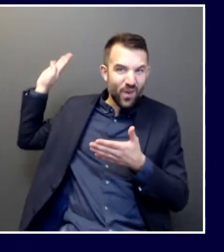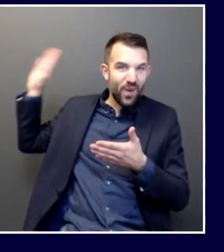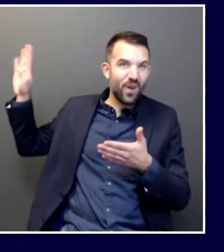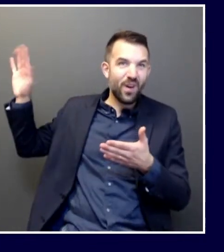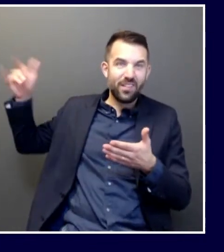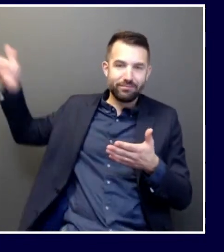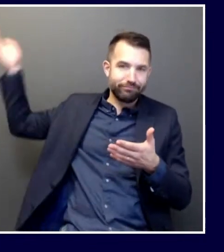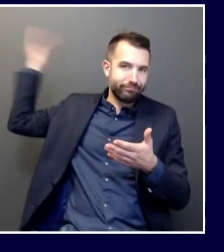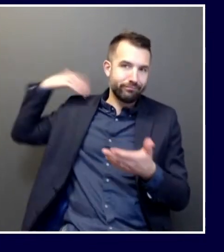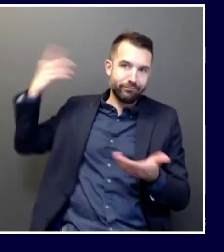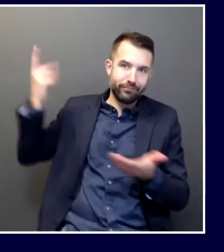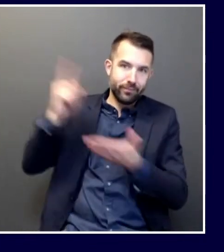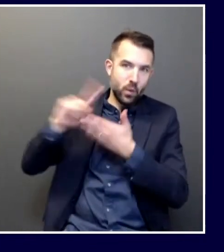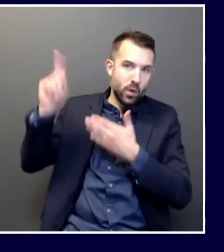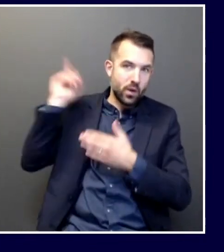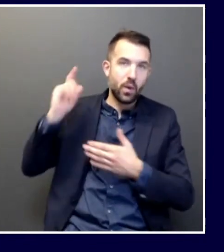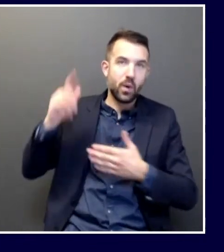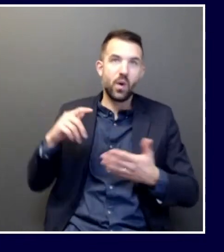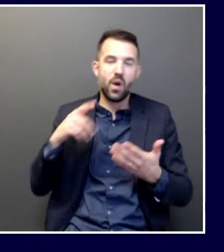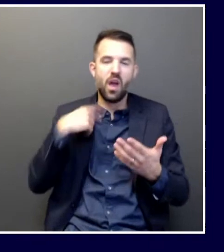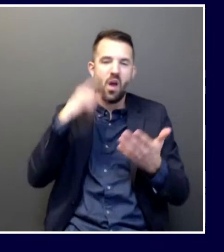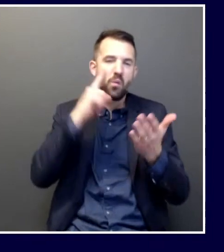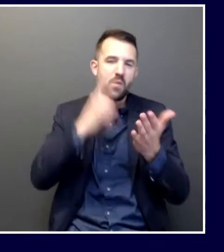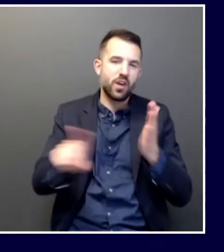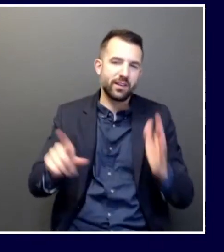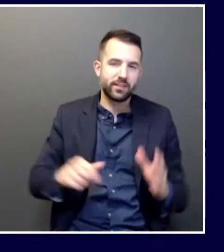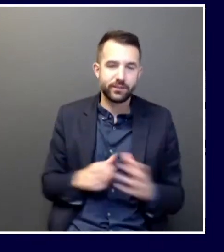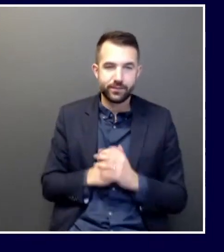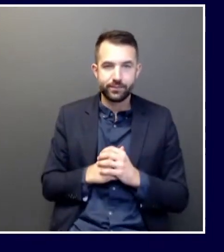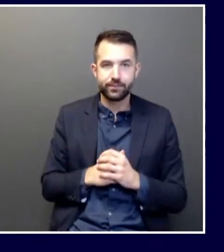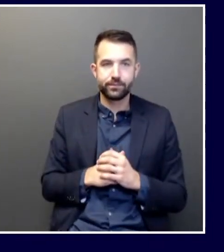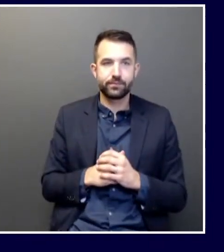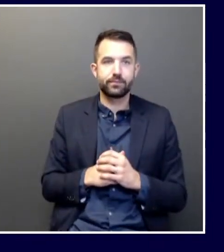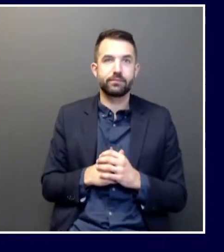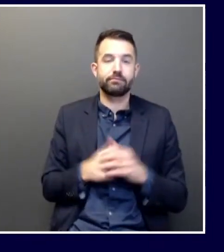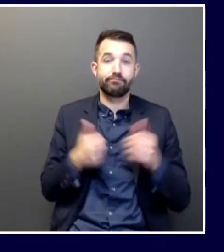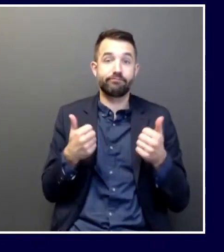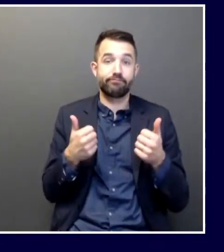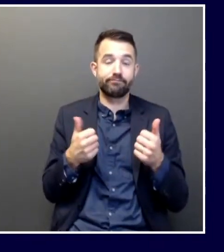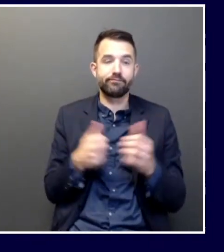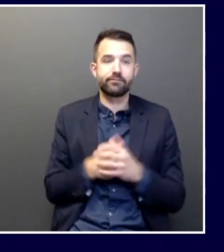concerns are ongoing though. Okay, thank you. Yep, thanks,